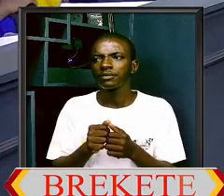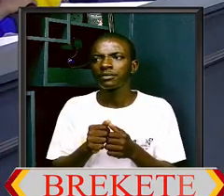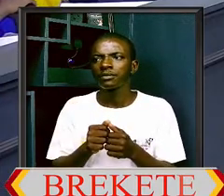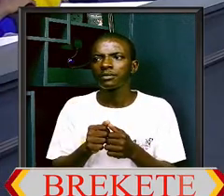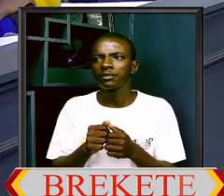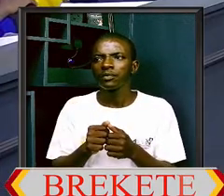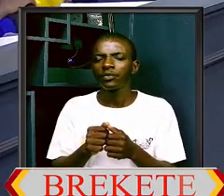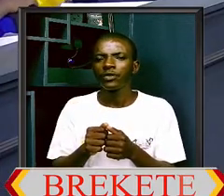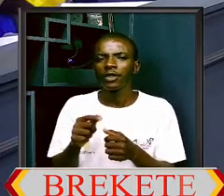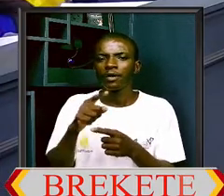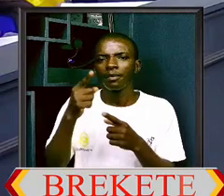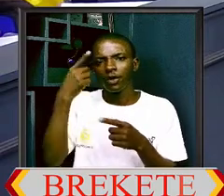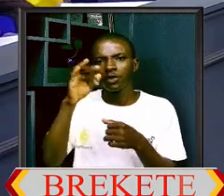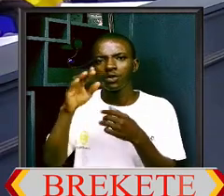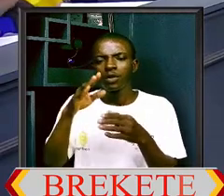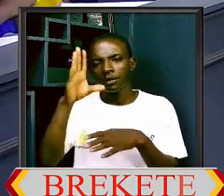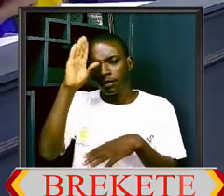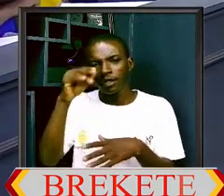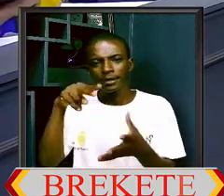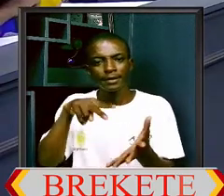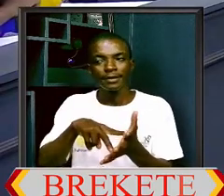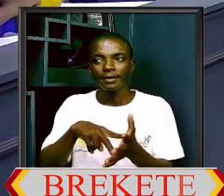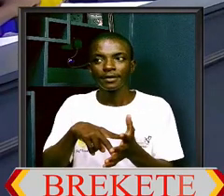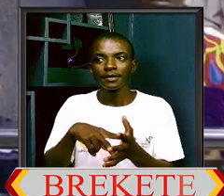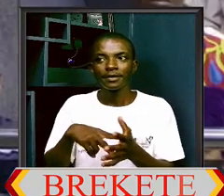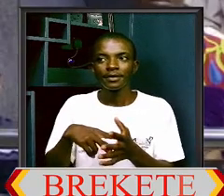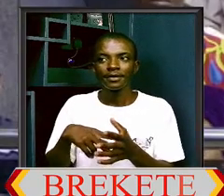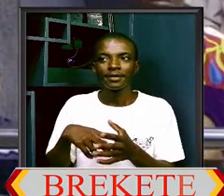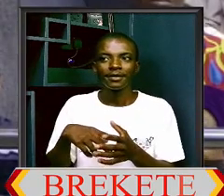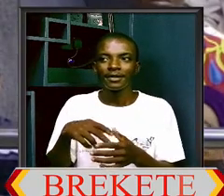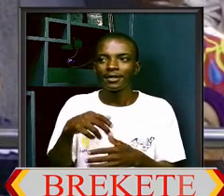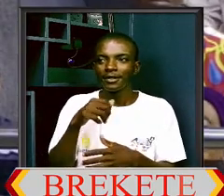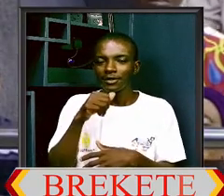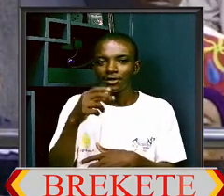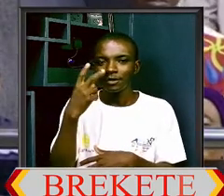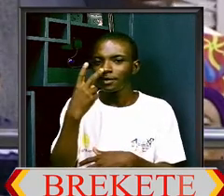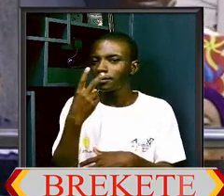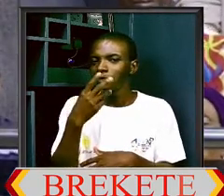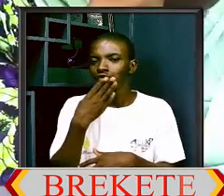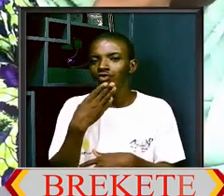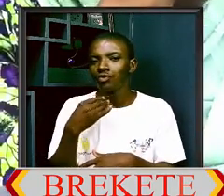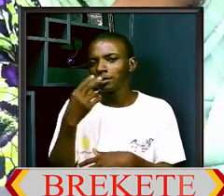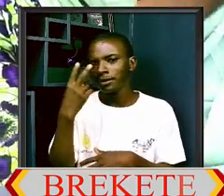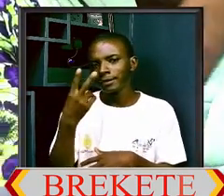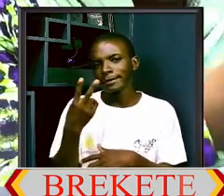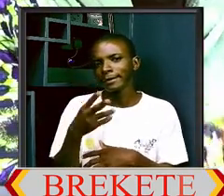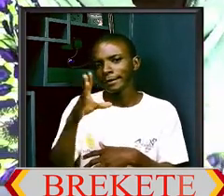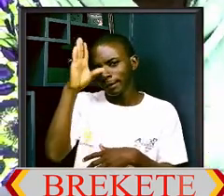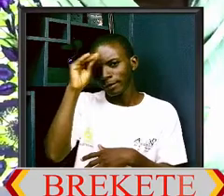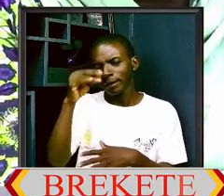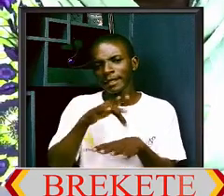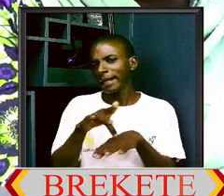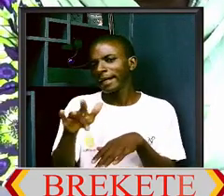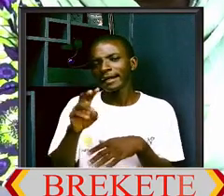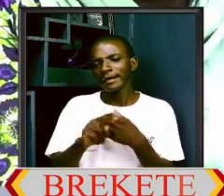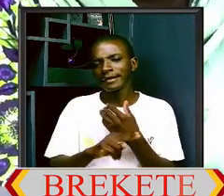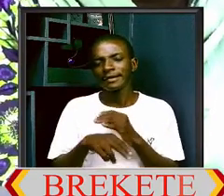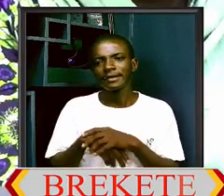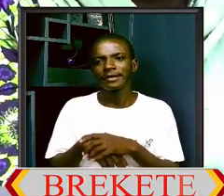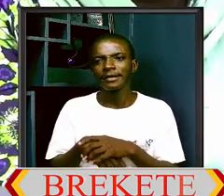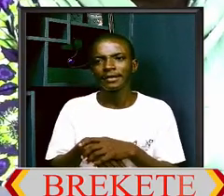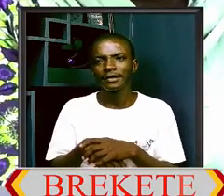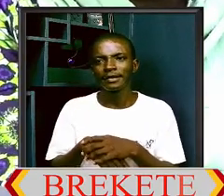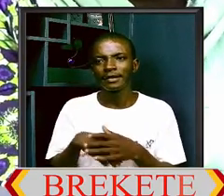because man stand know know they sweet for eyes man